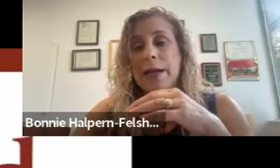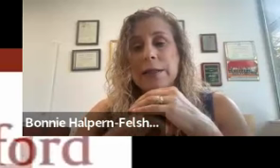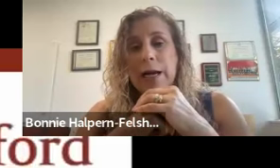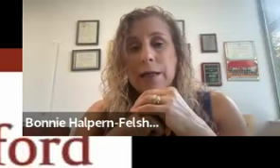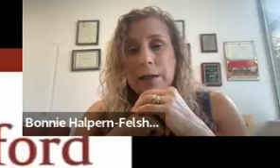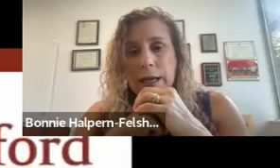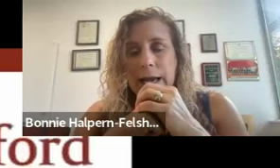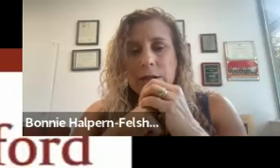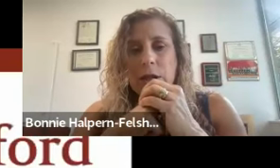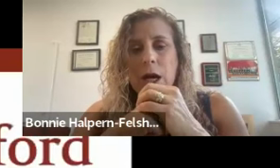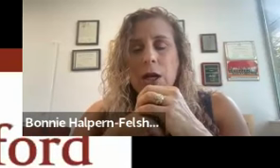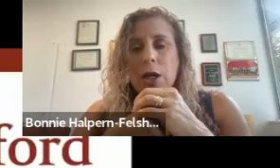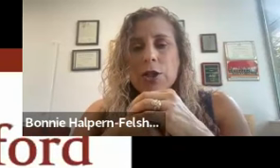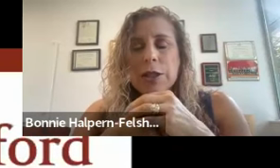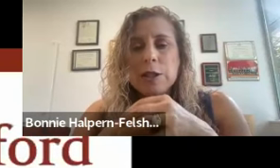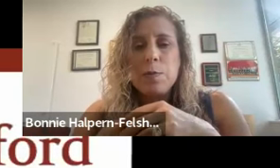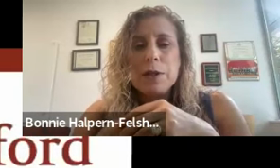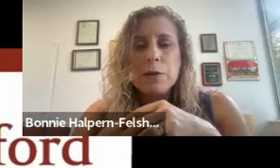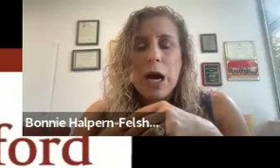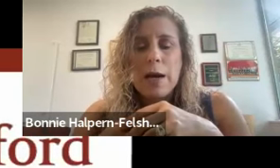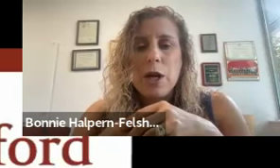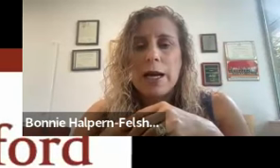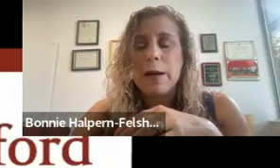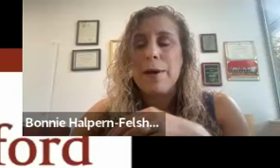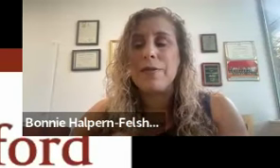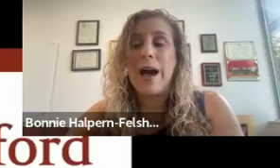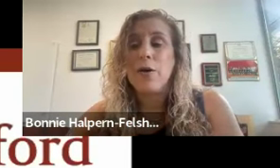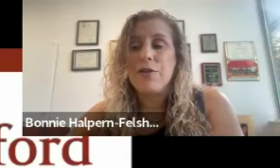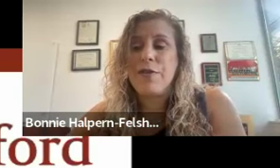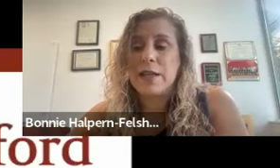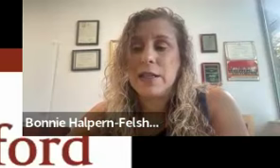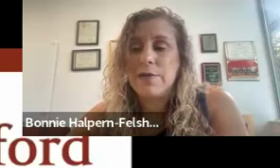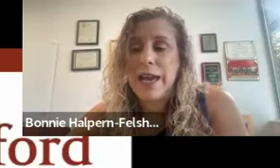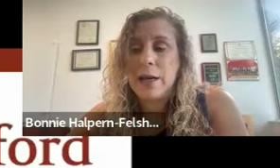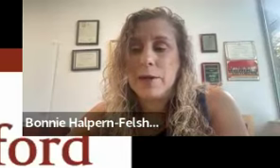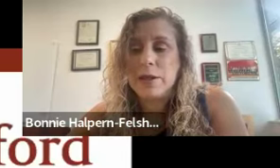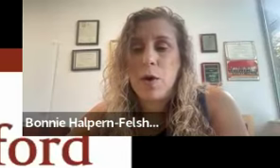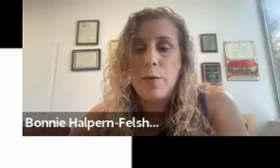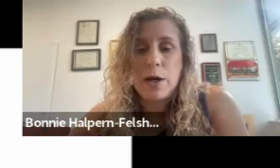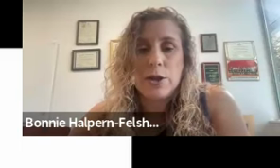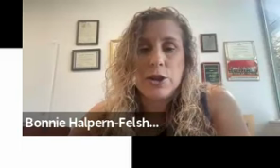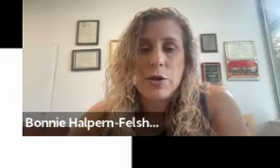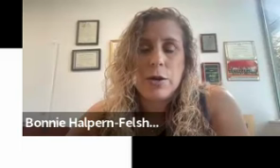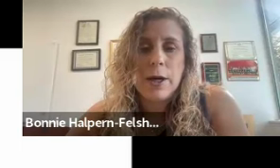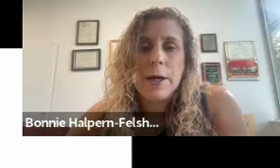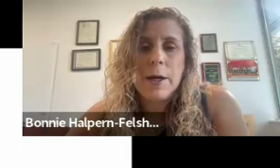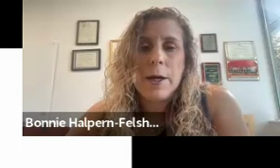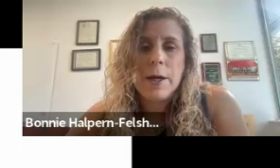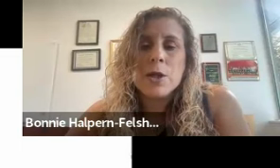And that is not the case. So let's spend some time talking about the health effects of cannabis and why we're